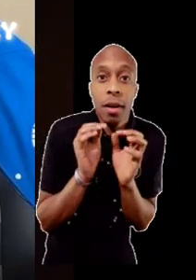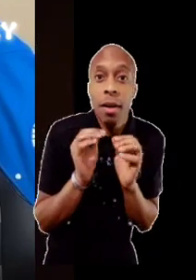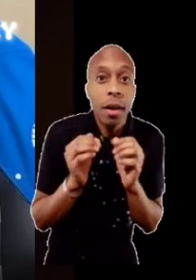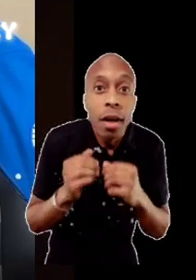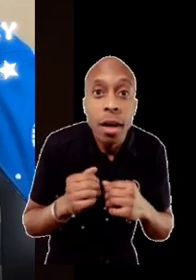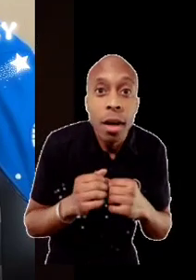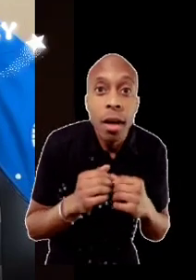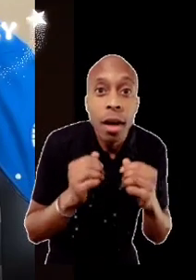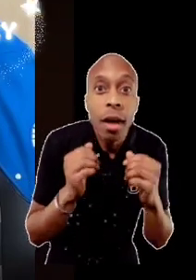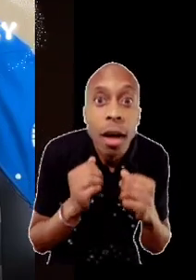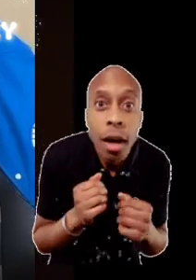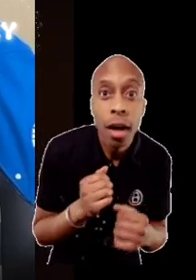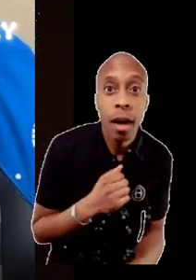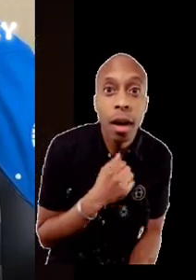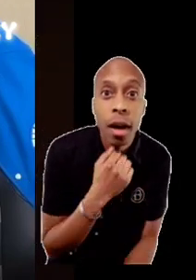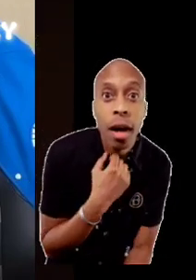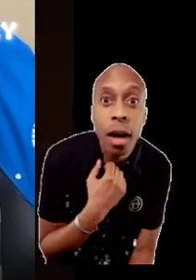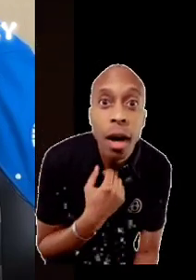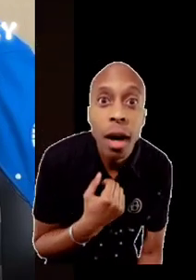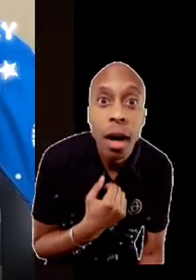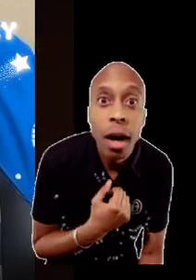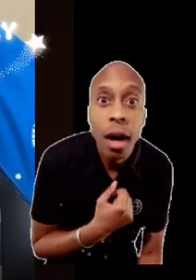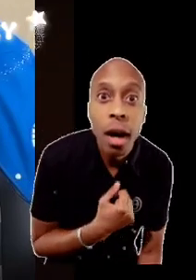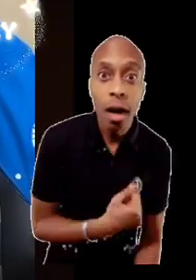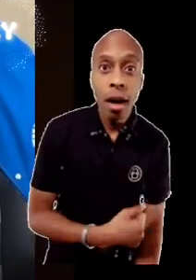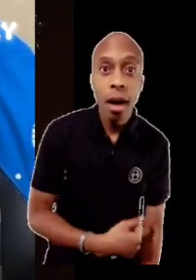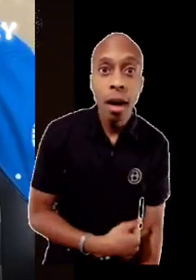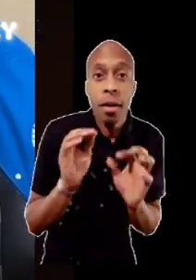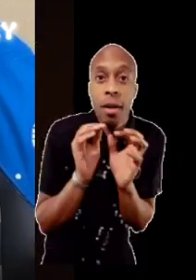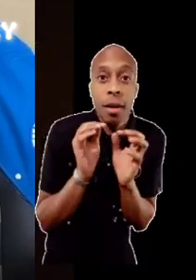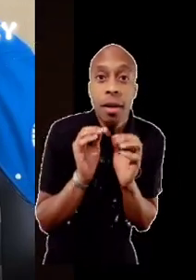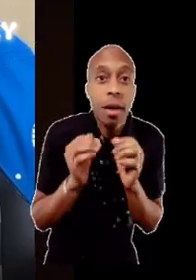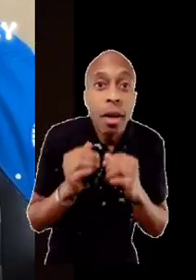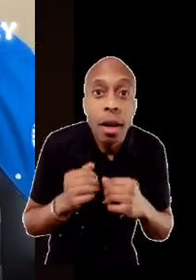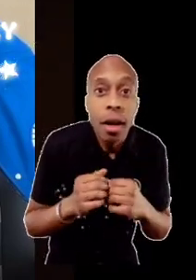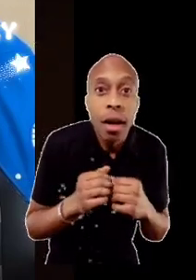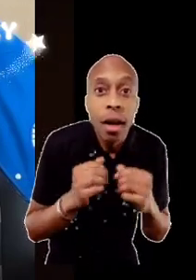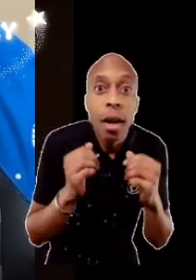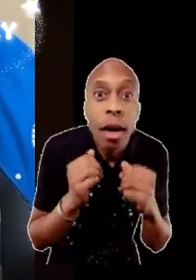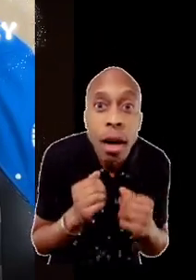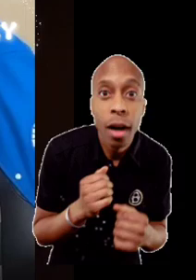everything where you call me, I'm going to use you as an experiment.